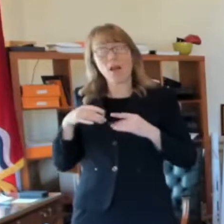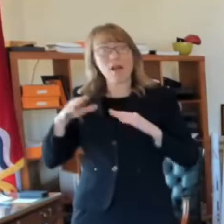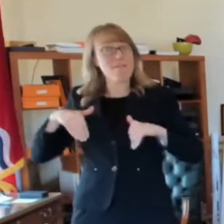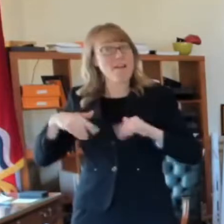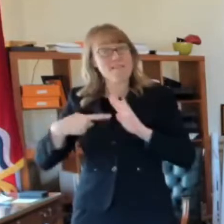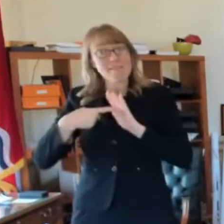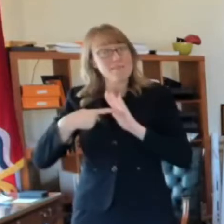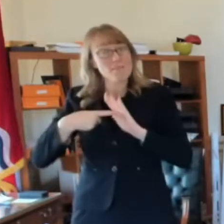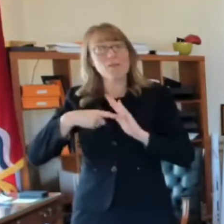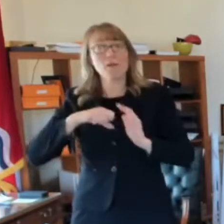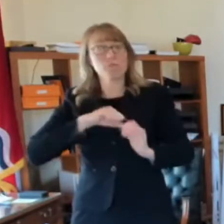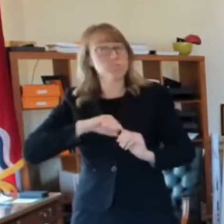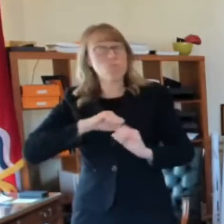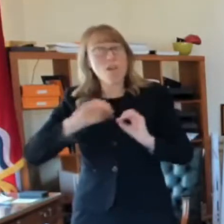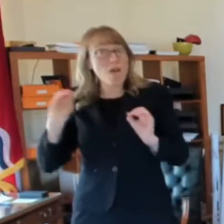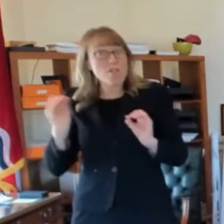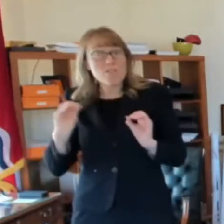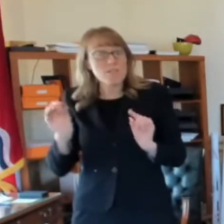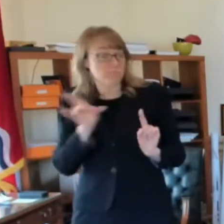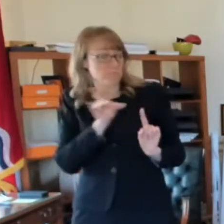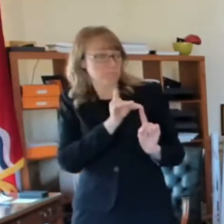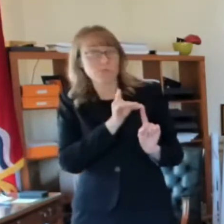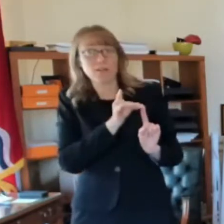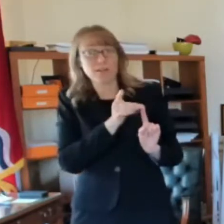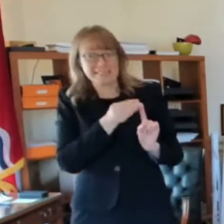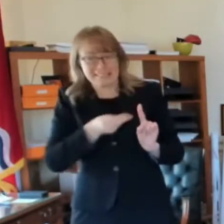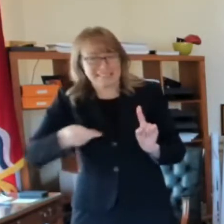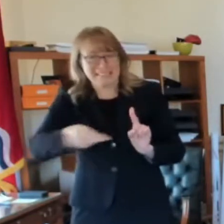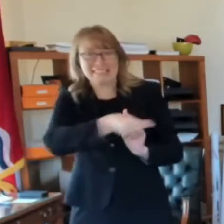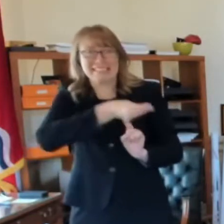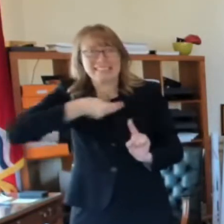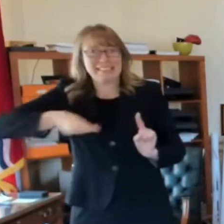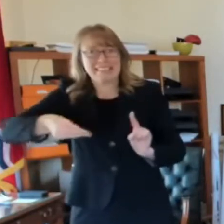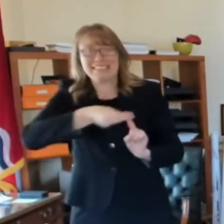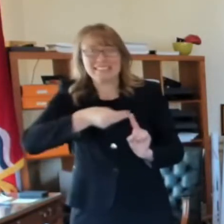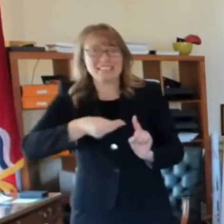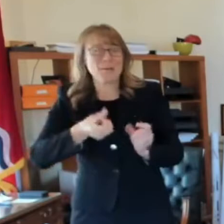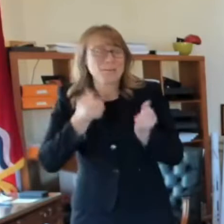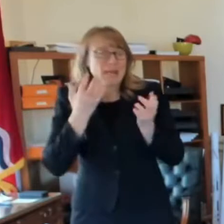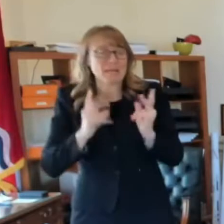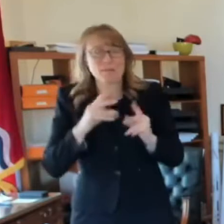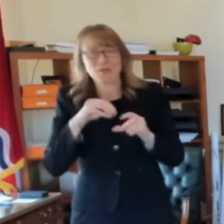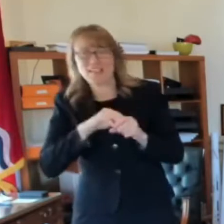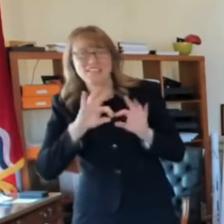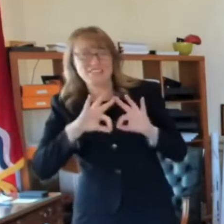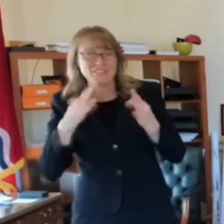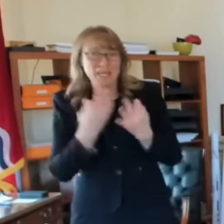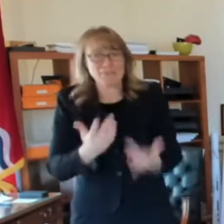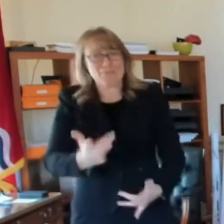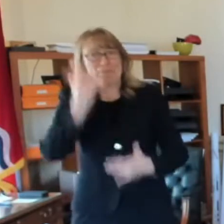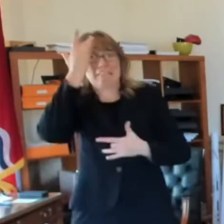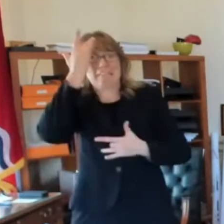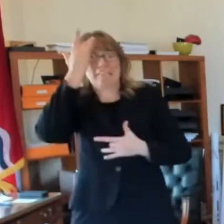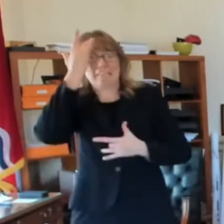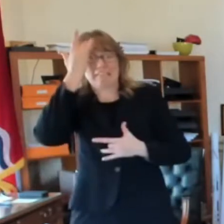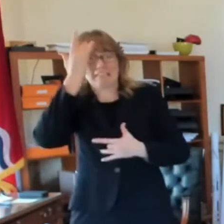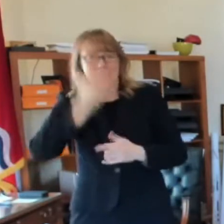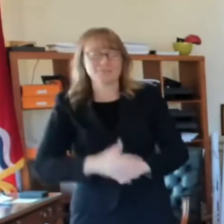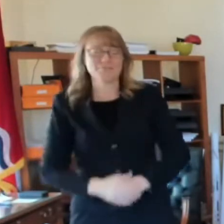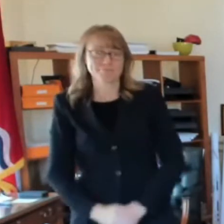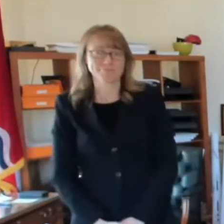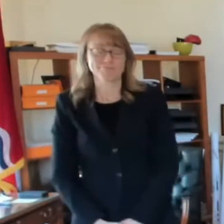asymptomatic or not, you risk really getting a whole lot of people in your family to be